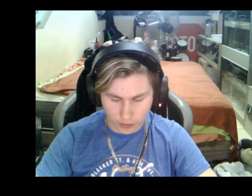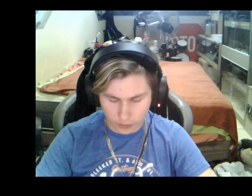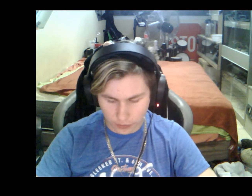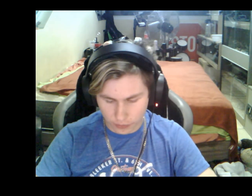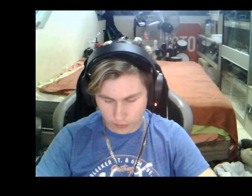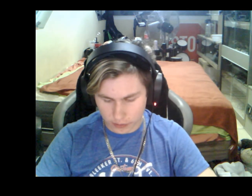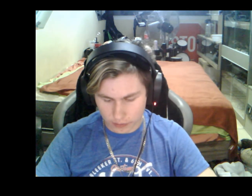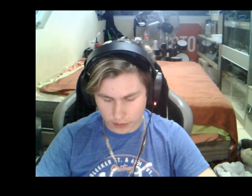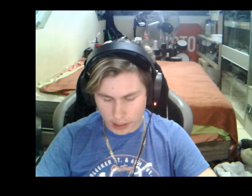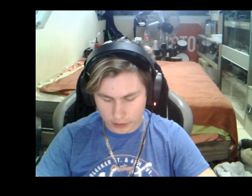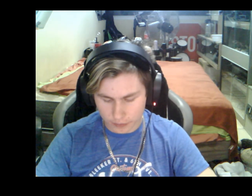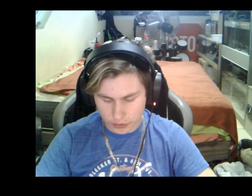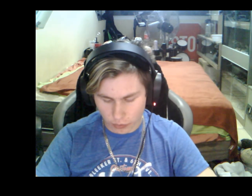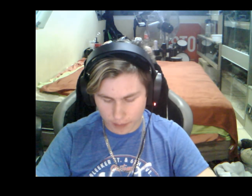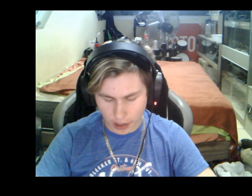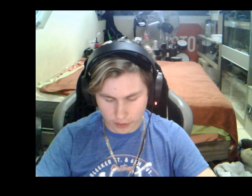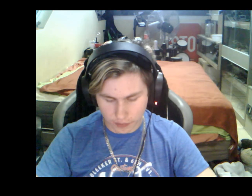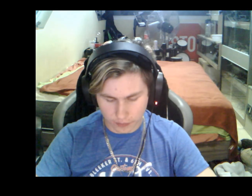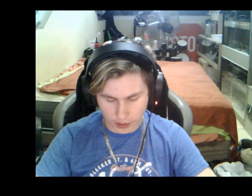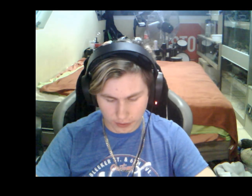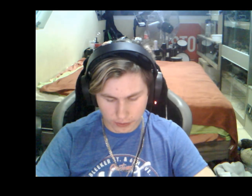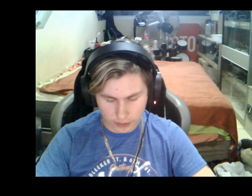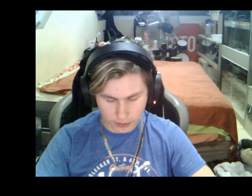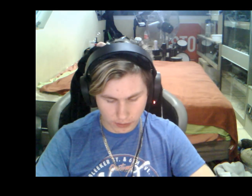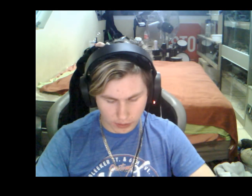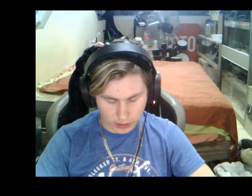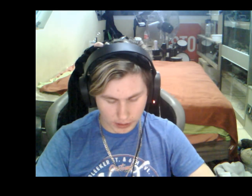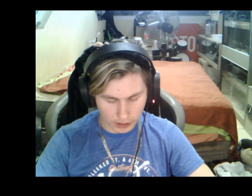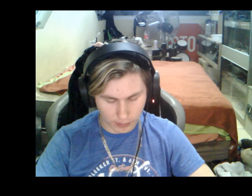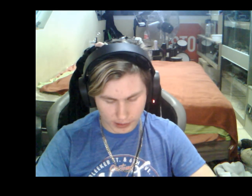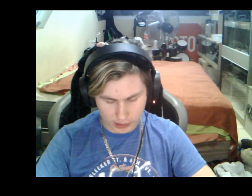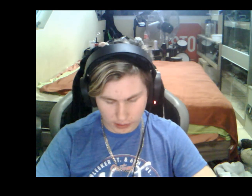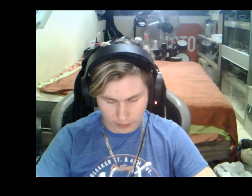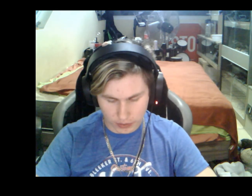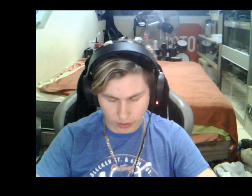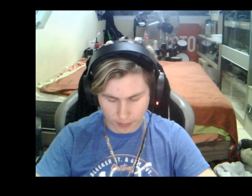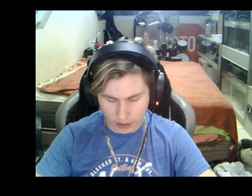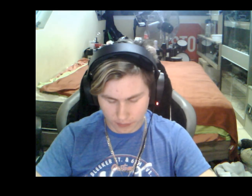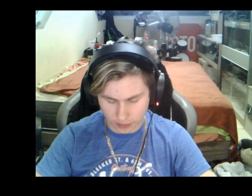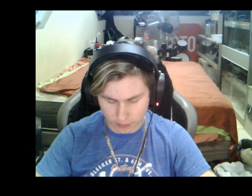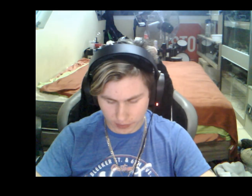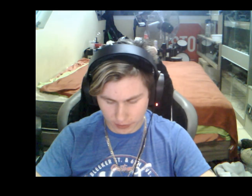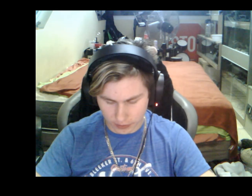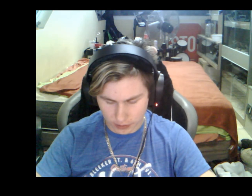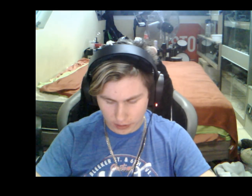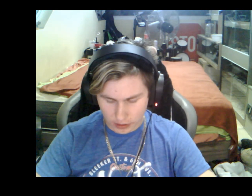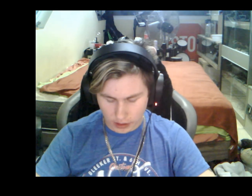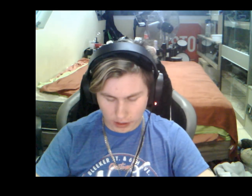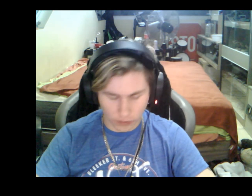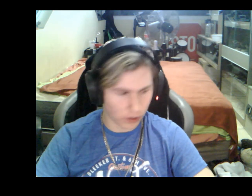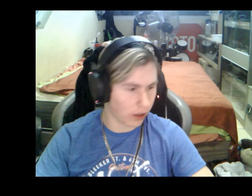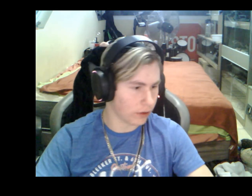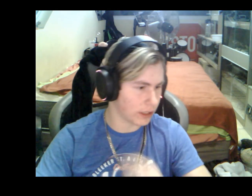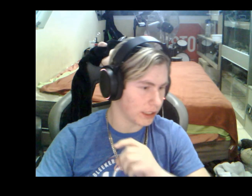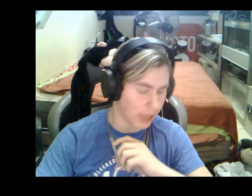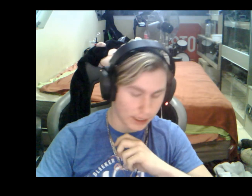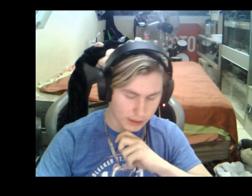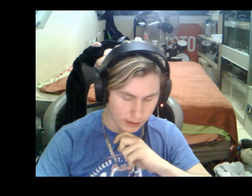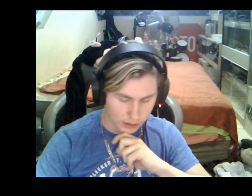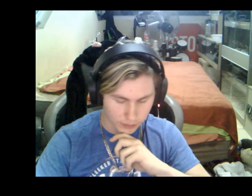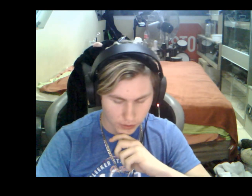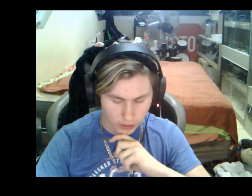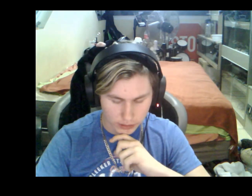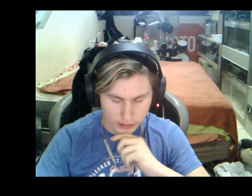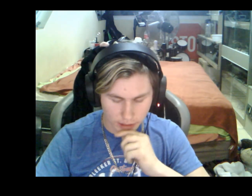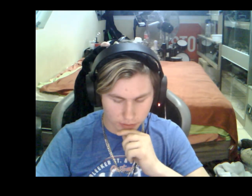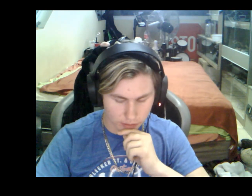If you kind of swipe out of the video a little bit, if you swipe out of the video or close the chat,